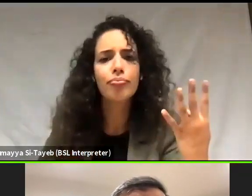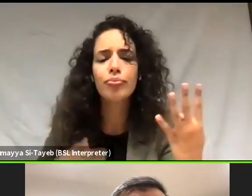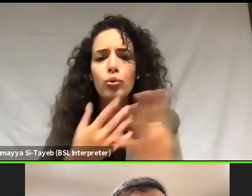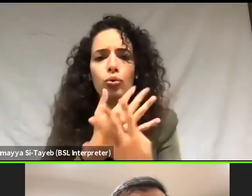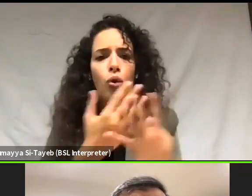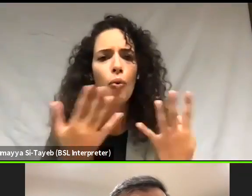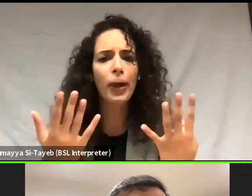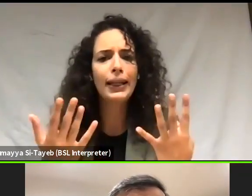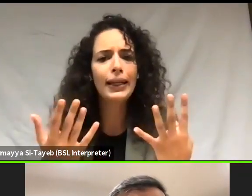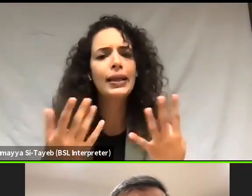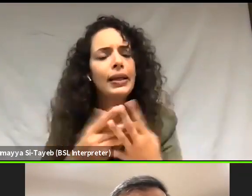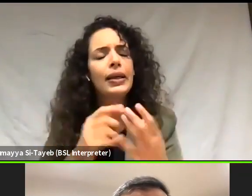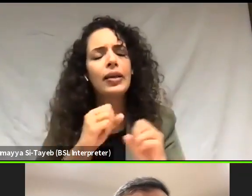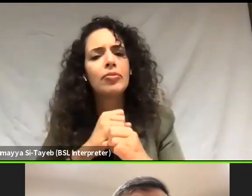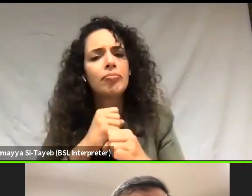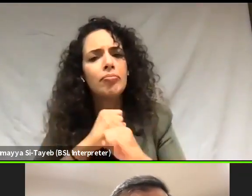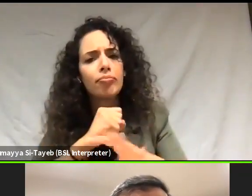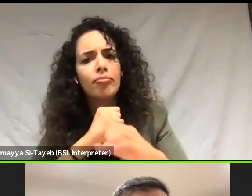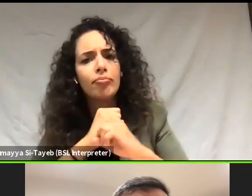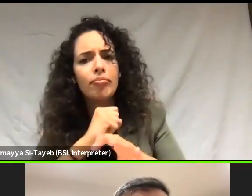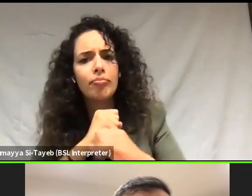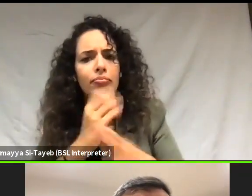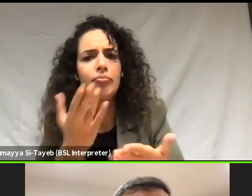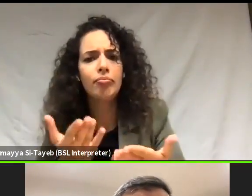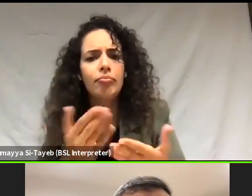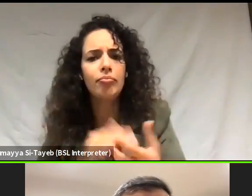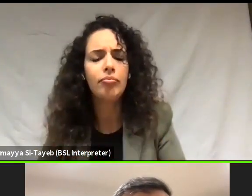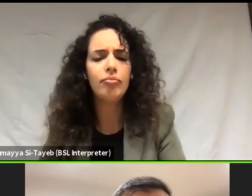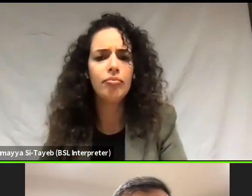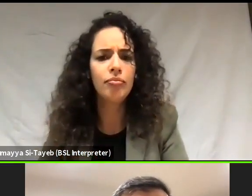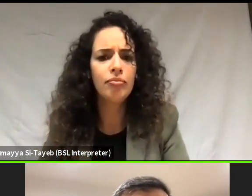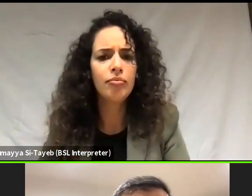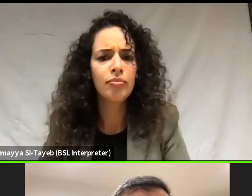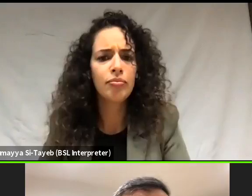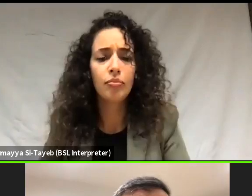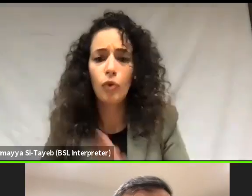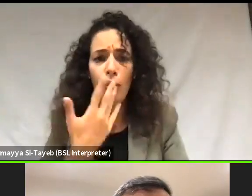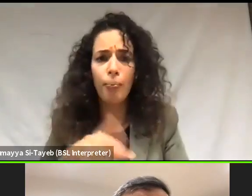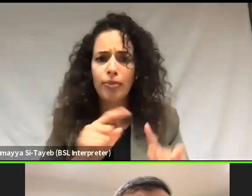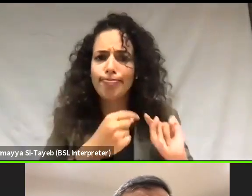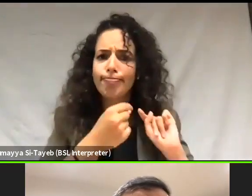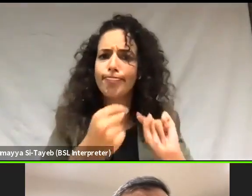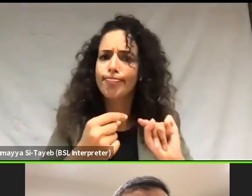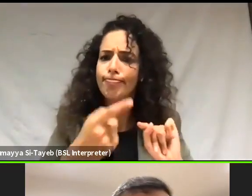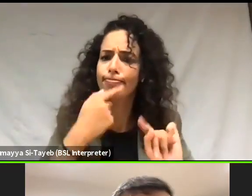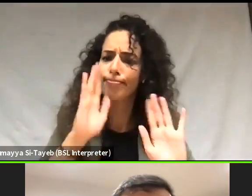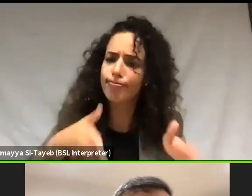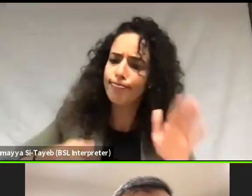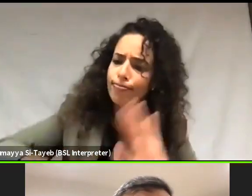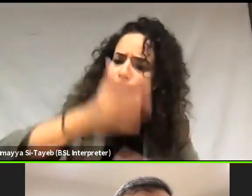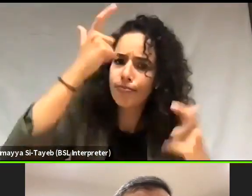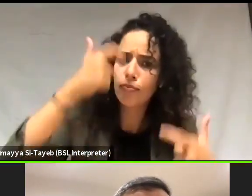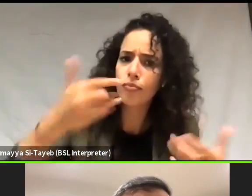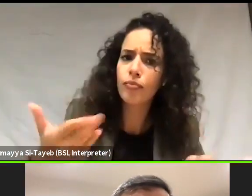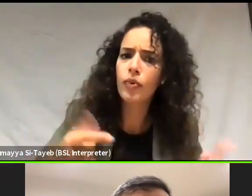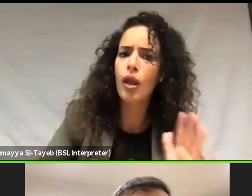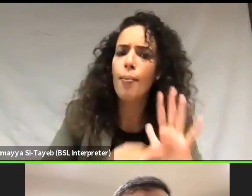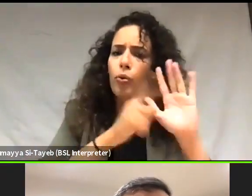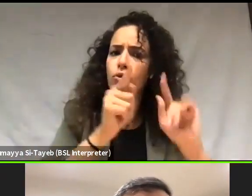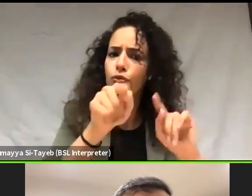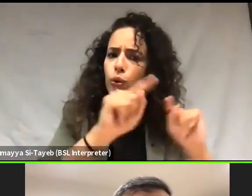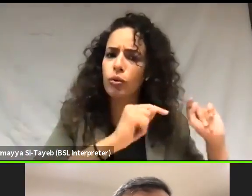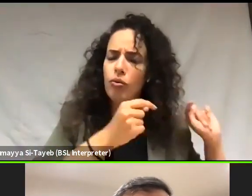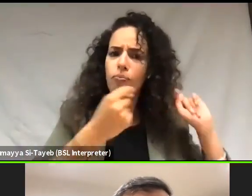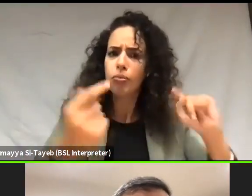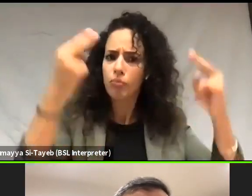with Policy Exchange, and others, which we take action against them. So it is important to fight back, not to give up